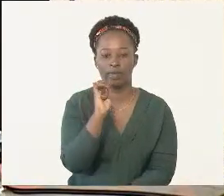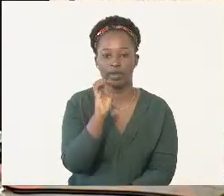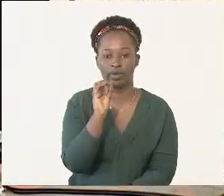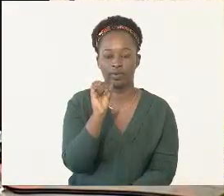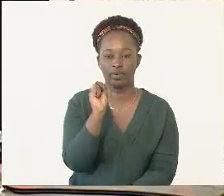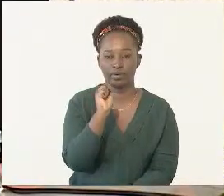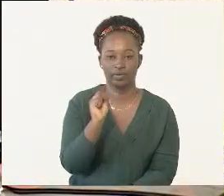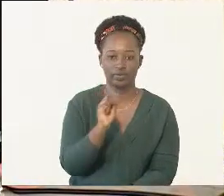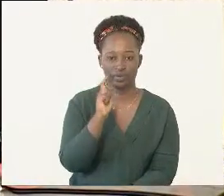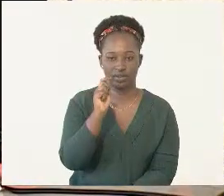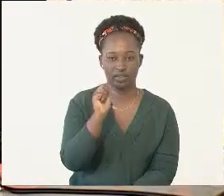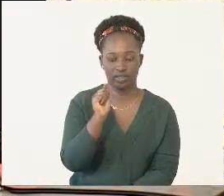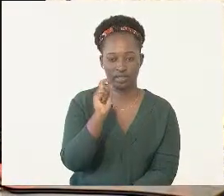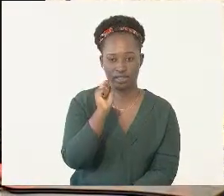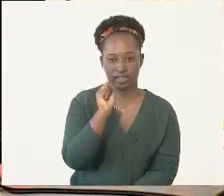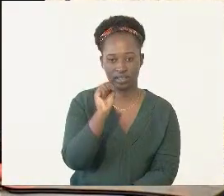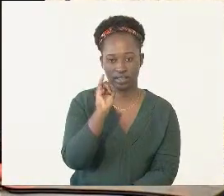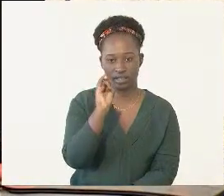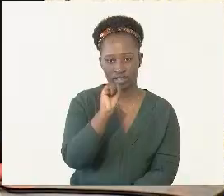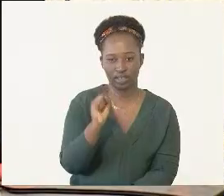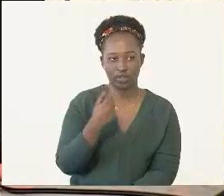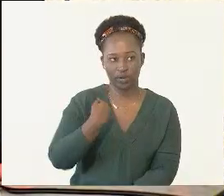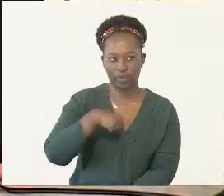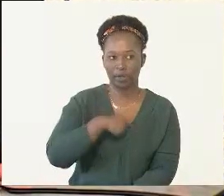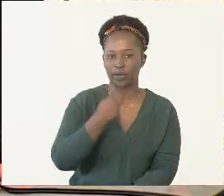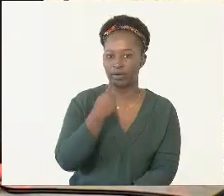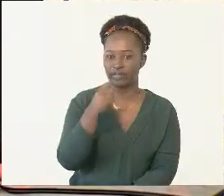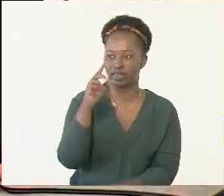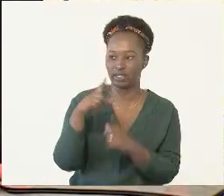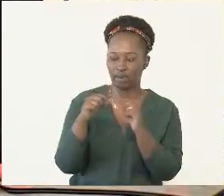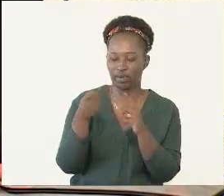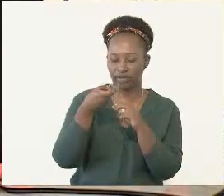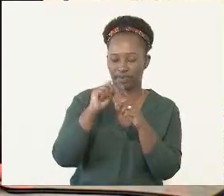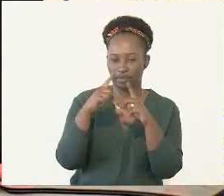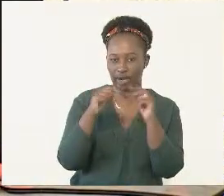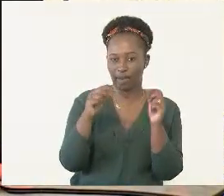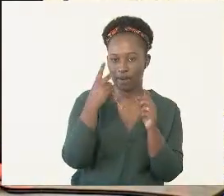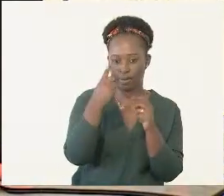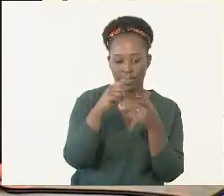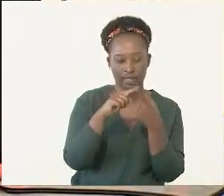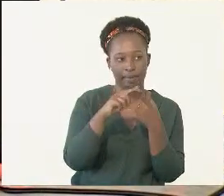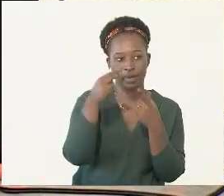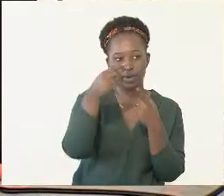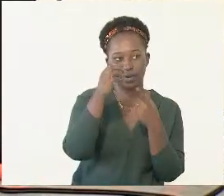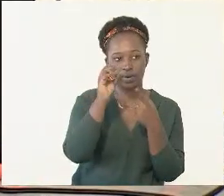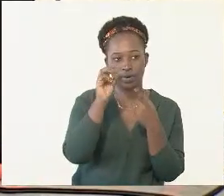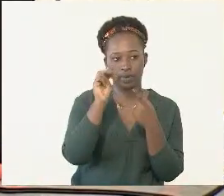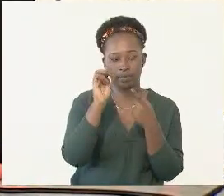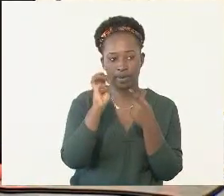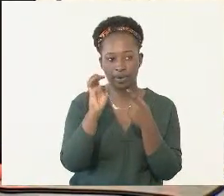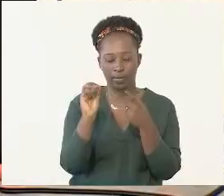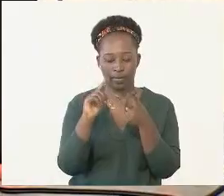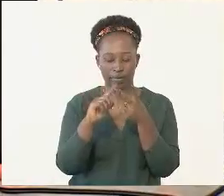do remember we said the word homeostasis comes from two Greek words. One is called homeo, another one is called